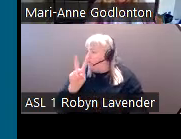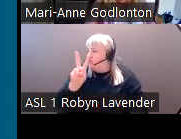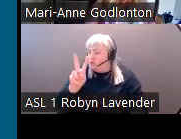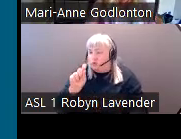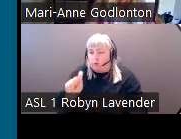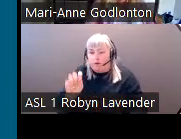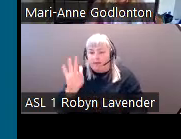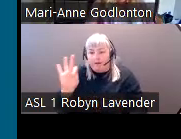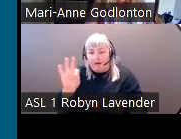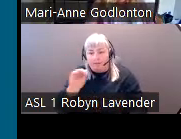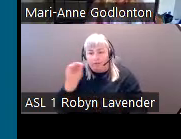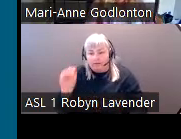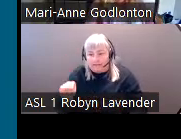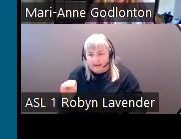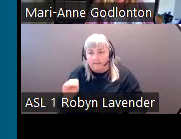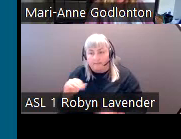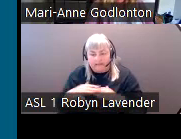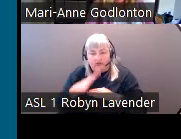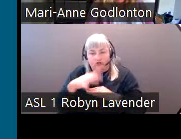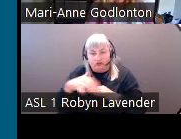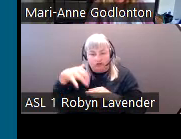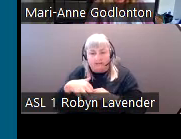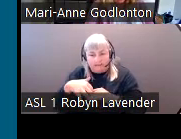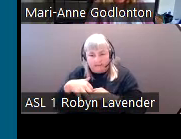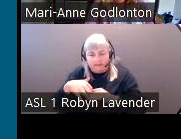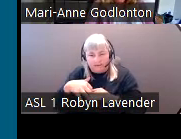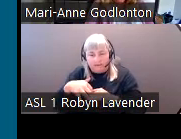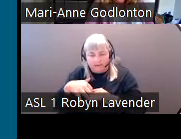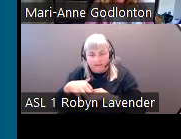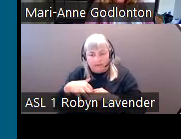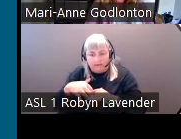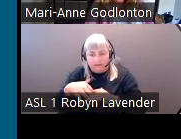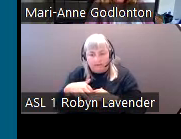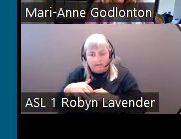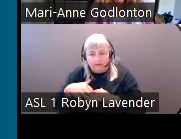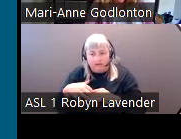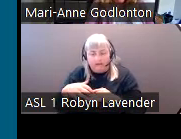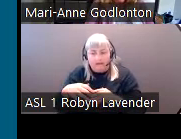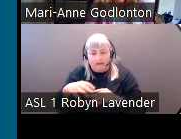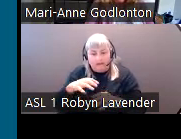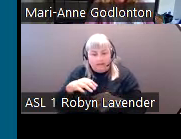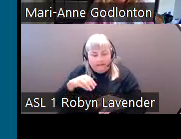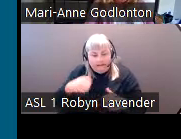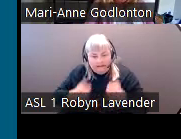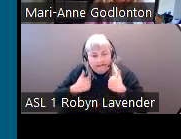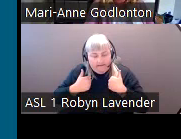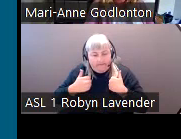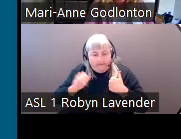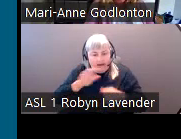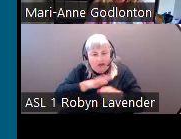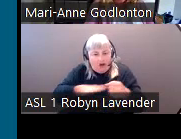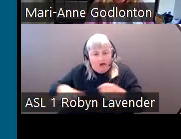2.9%, sorry, of Indigenous folk that make up the Greater Calgary area. Longer